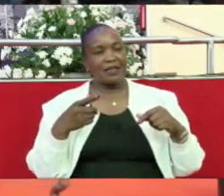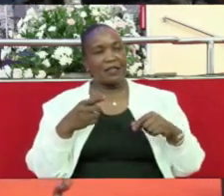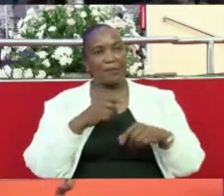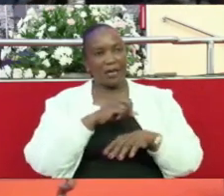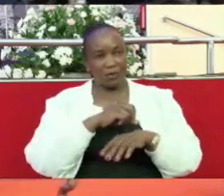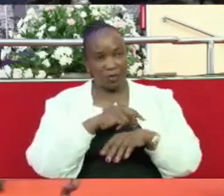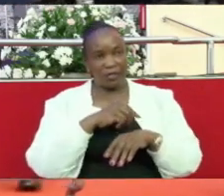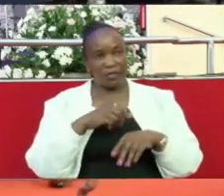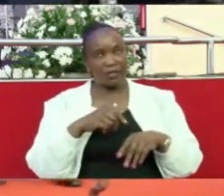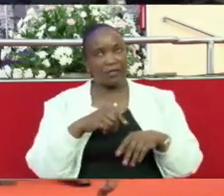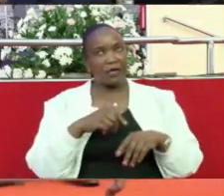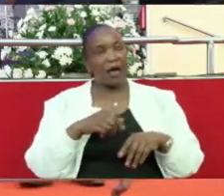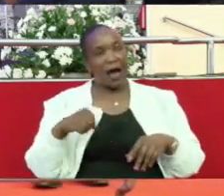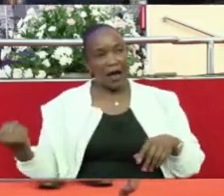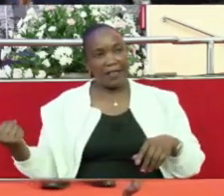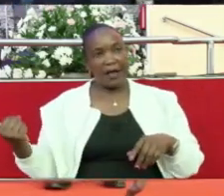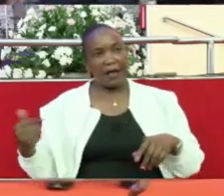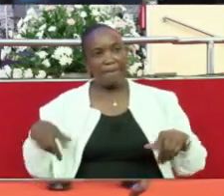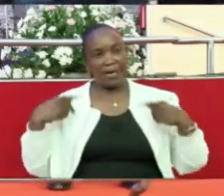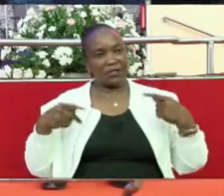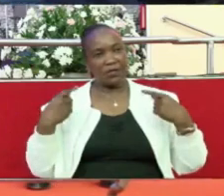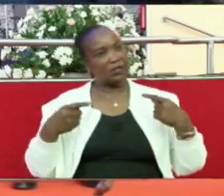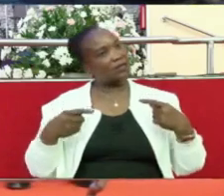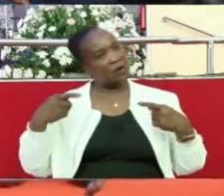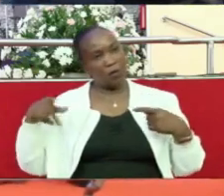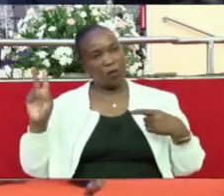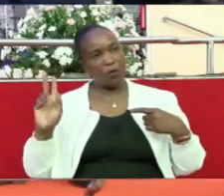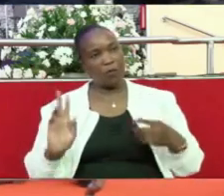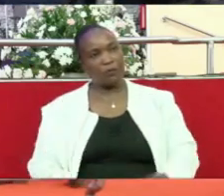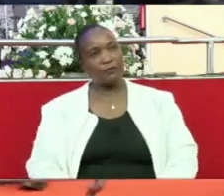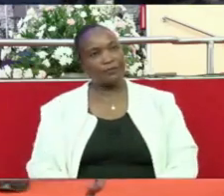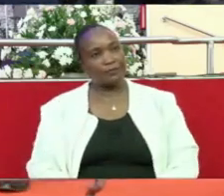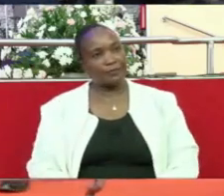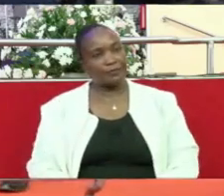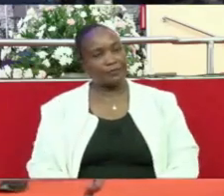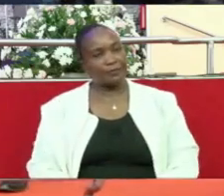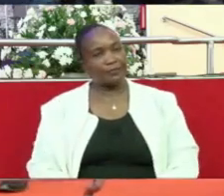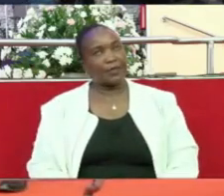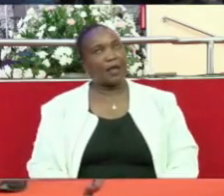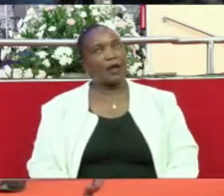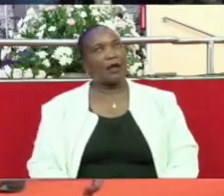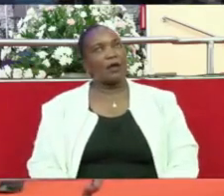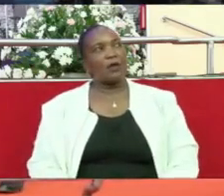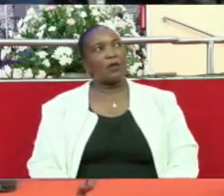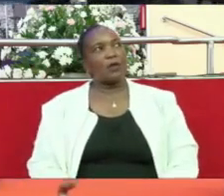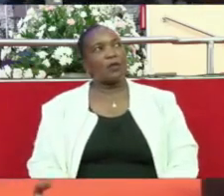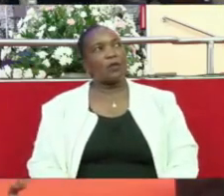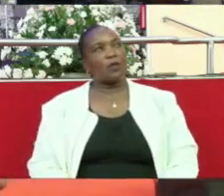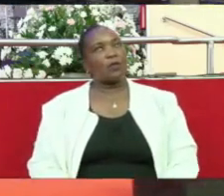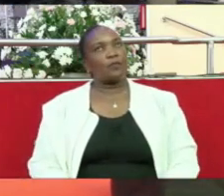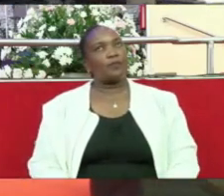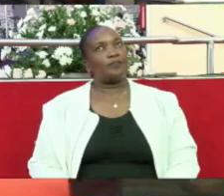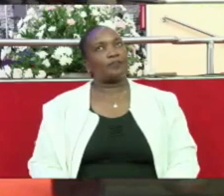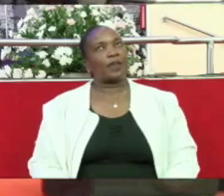And everybody that had risen against me, the boss asked, what do you do